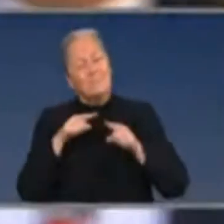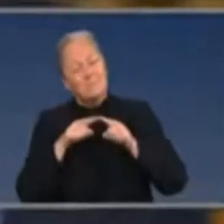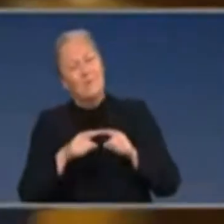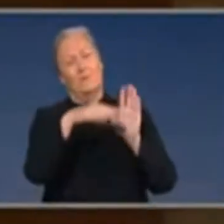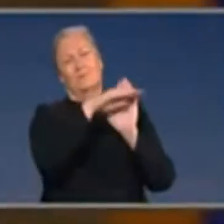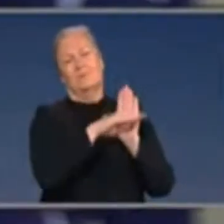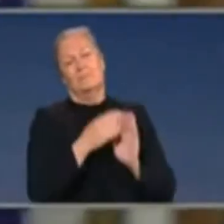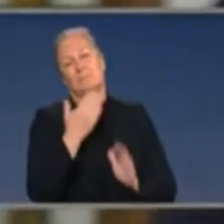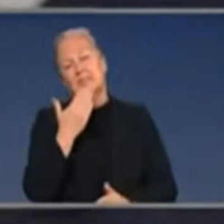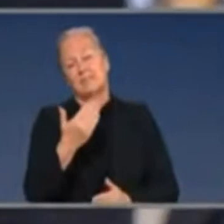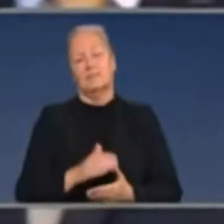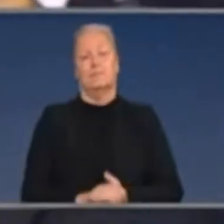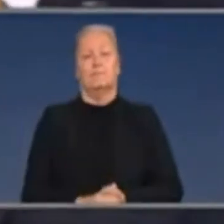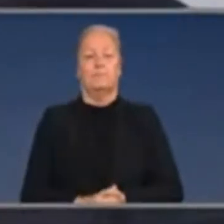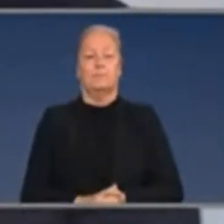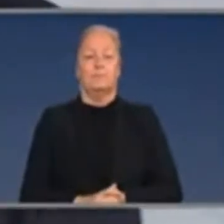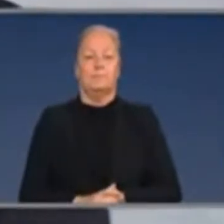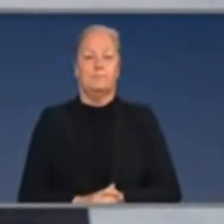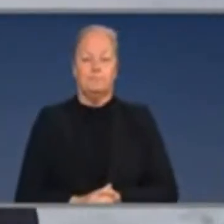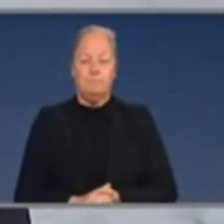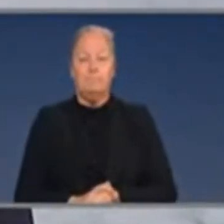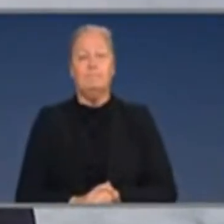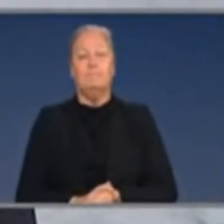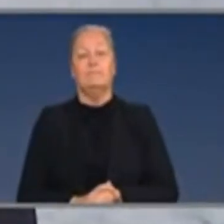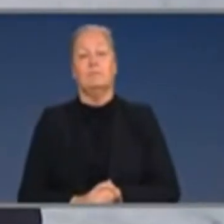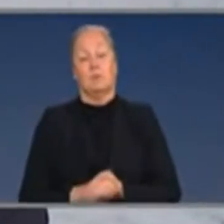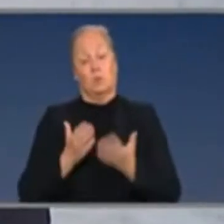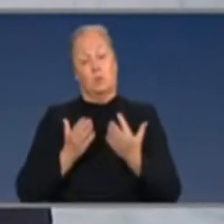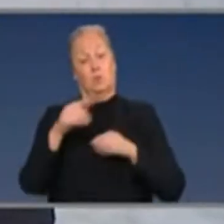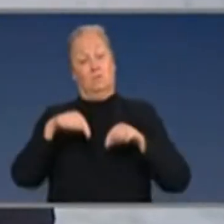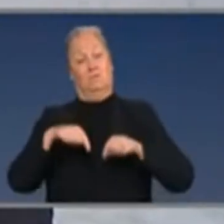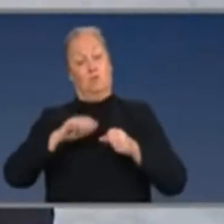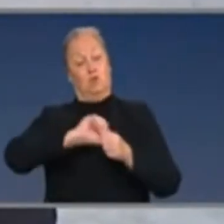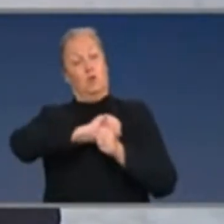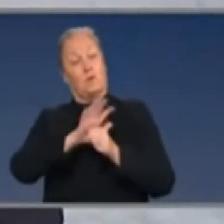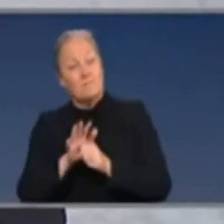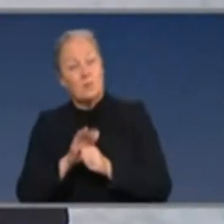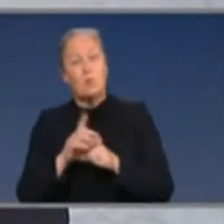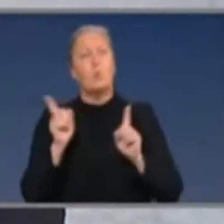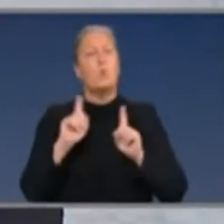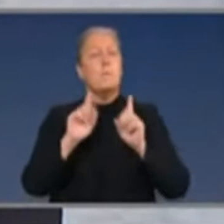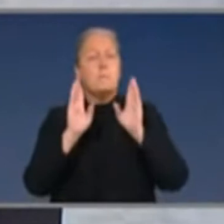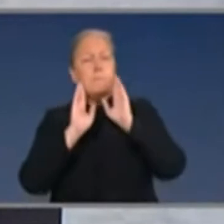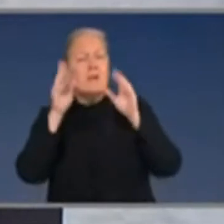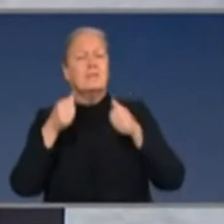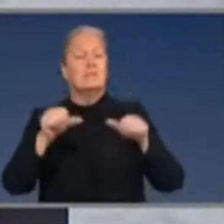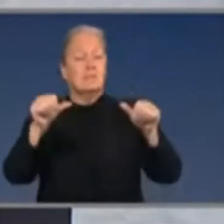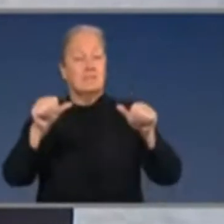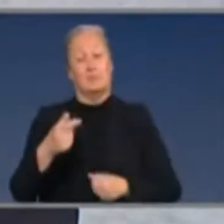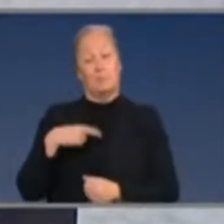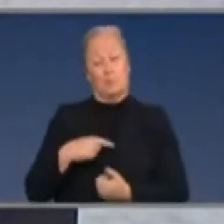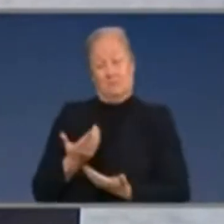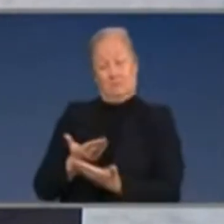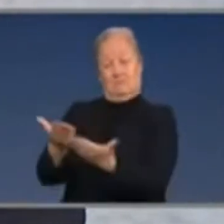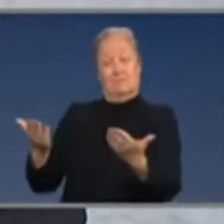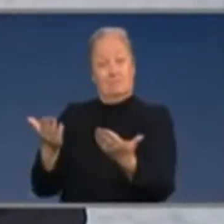the most significant achievements Australia has had during the COVID pandemic has been the extraordinary result in Indigenous